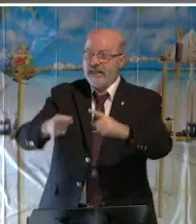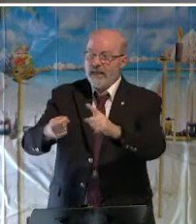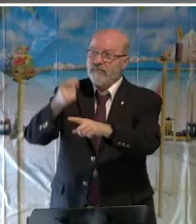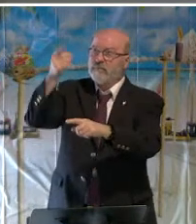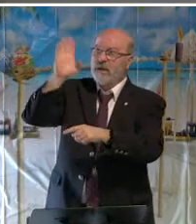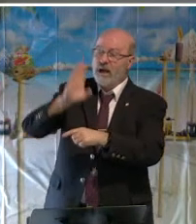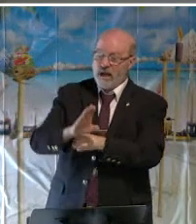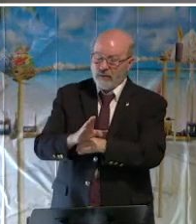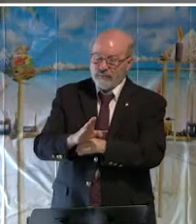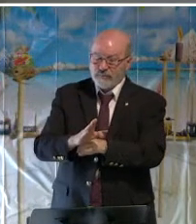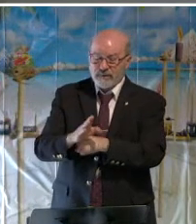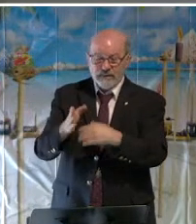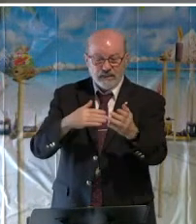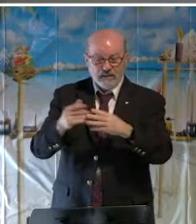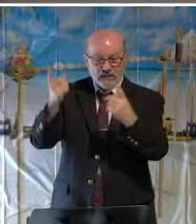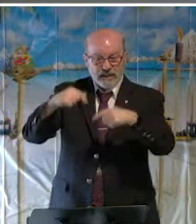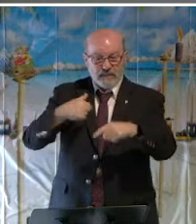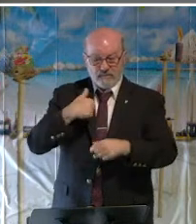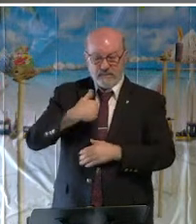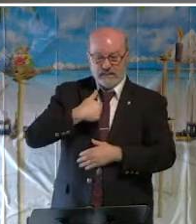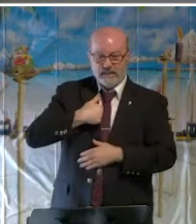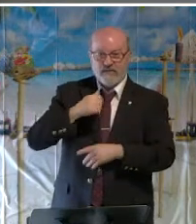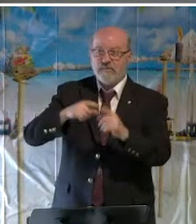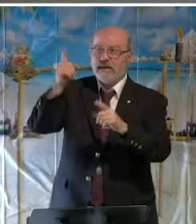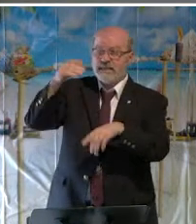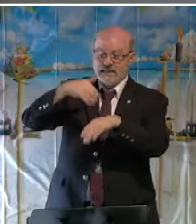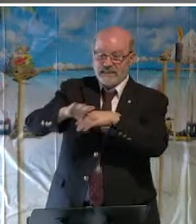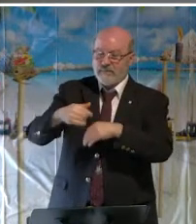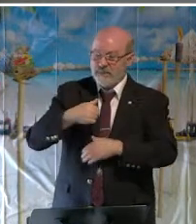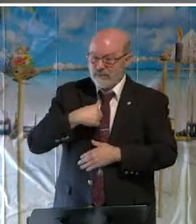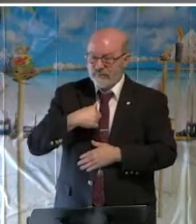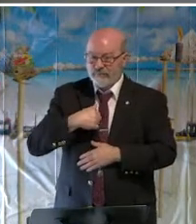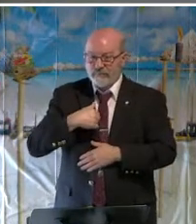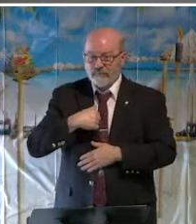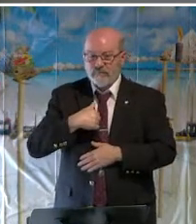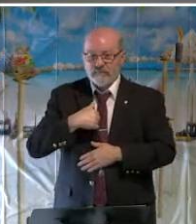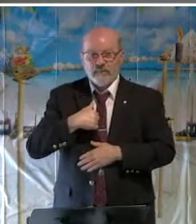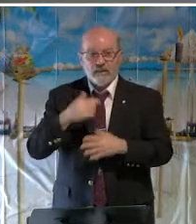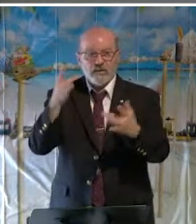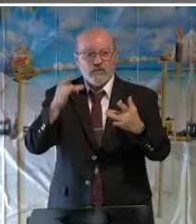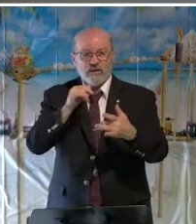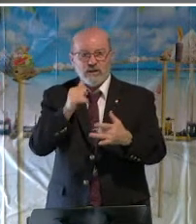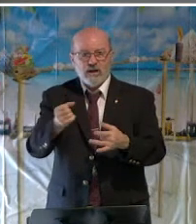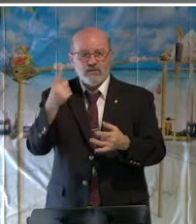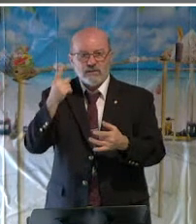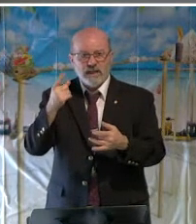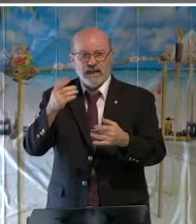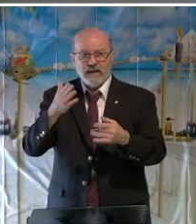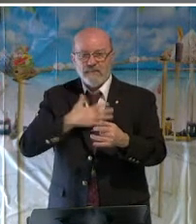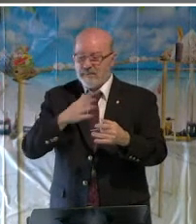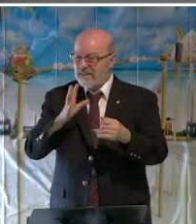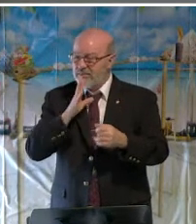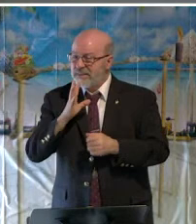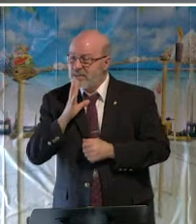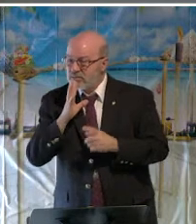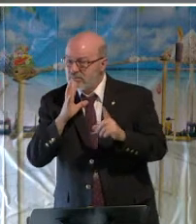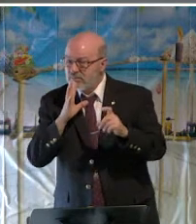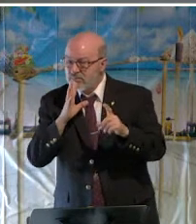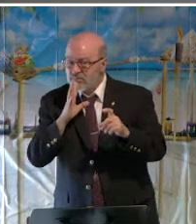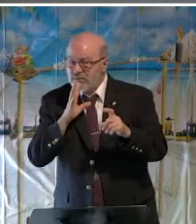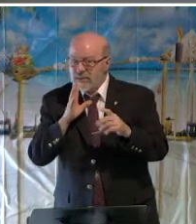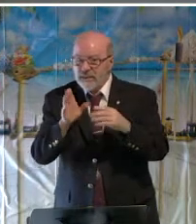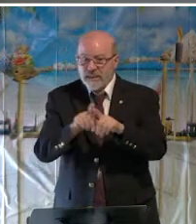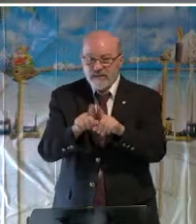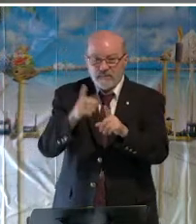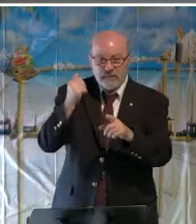from God. Neither came I of myself, but he sent me. Why do you not understand my speech?